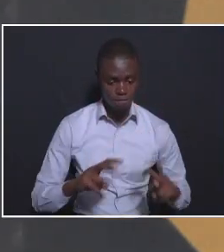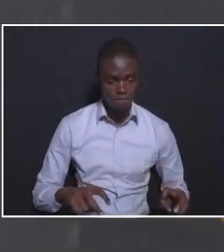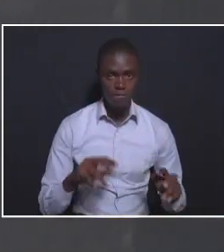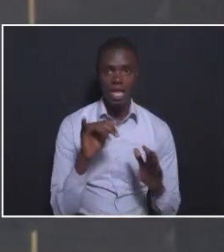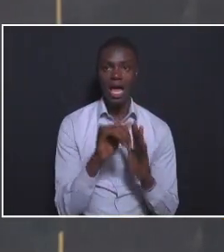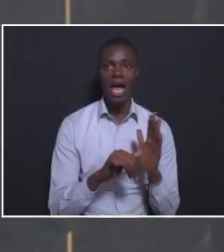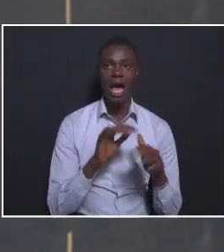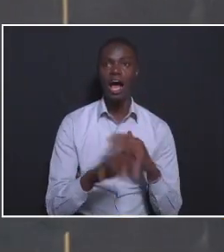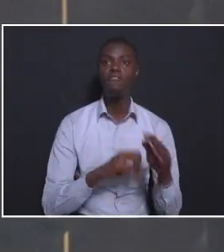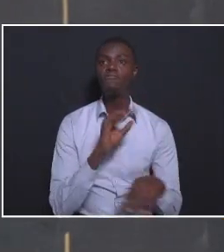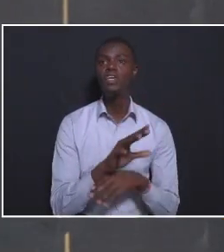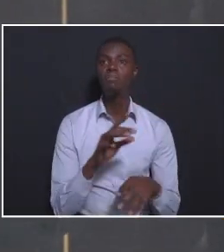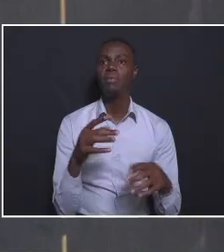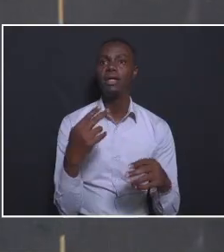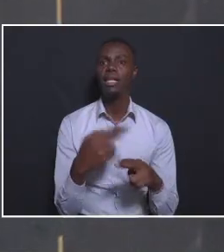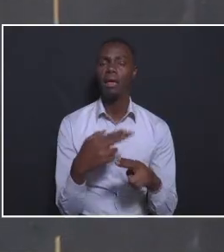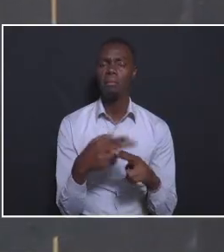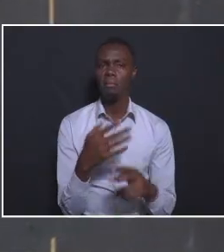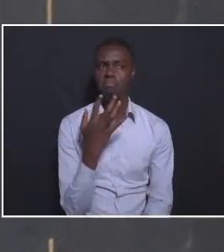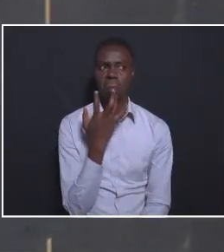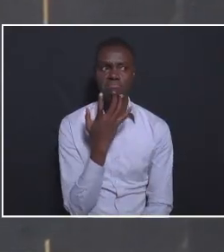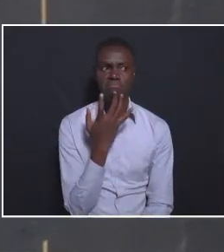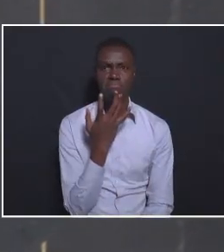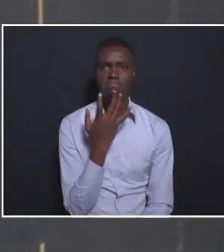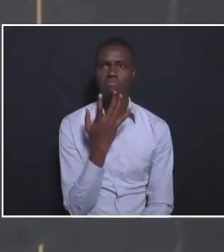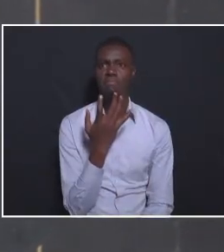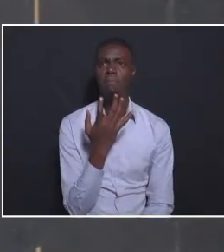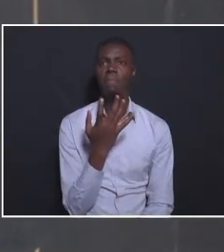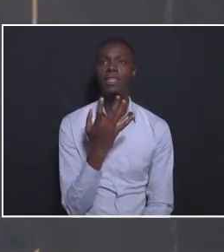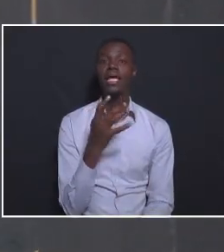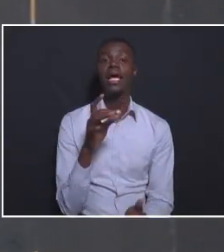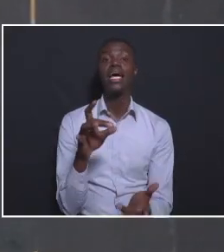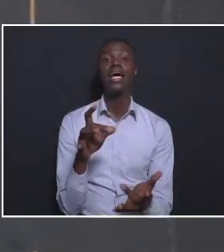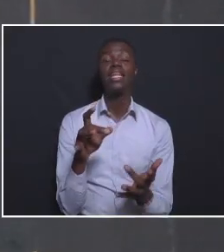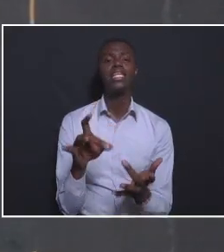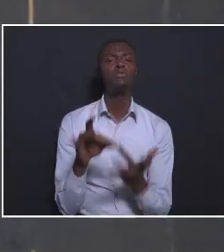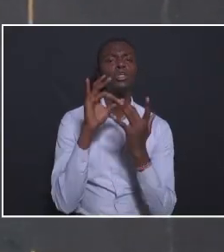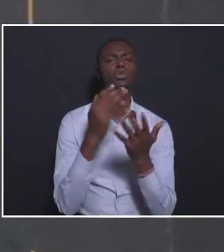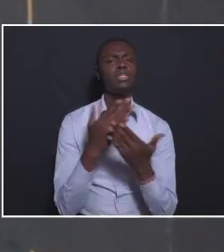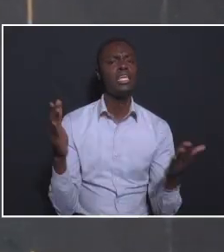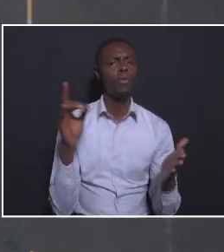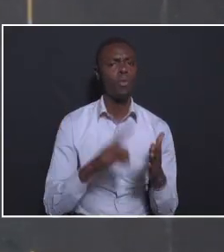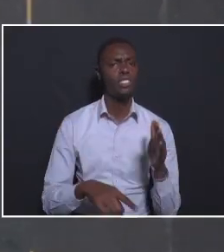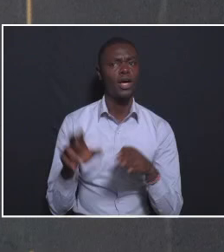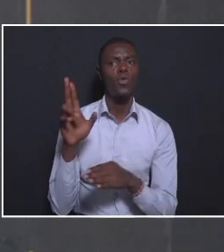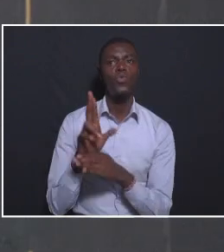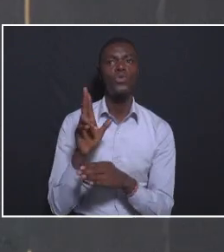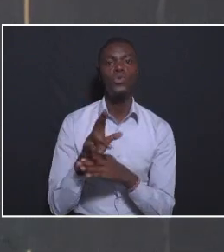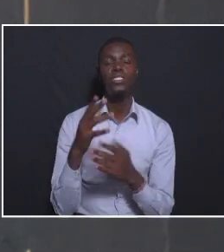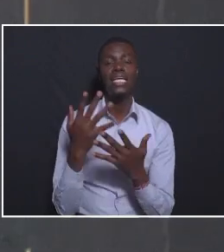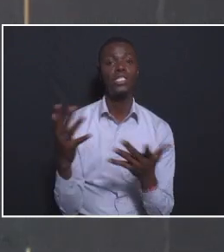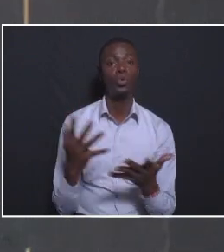called 16 Rounds. It's free on YouTube. What is very unique about that film is we used